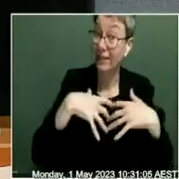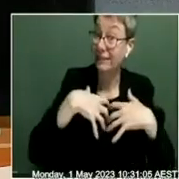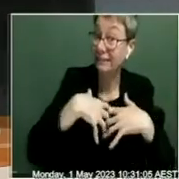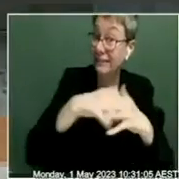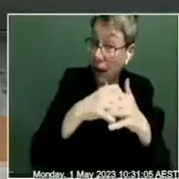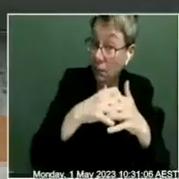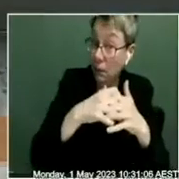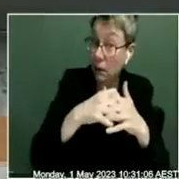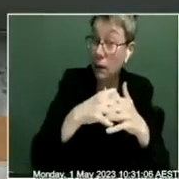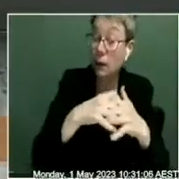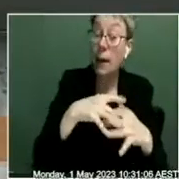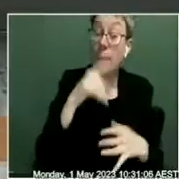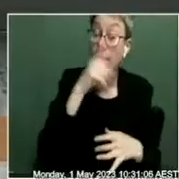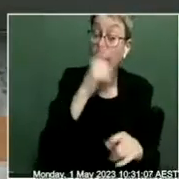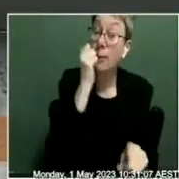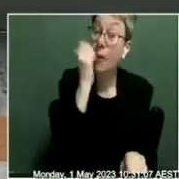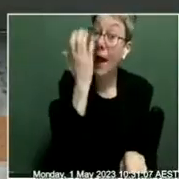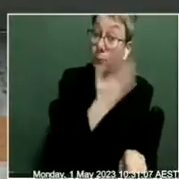In public, I should say,